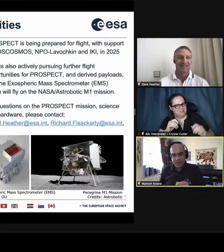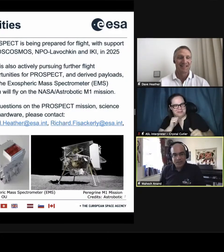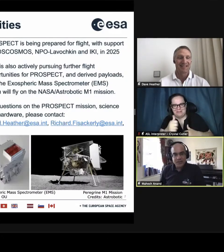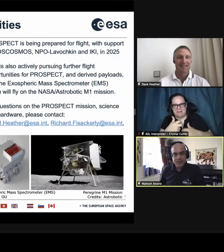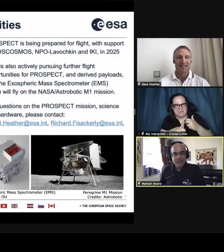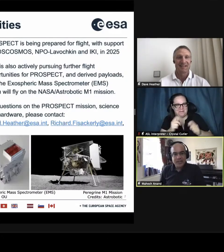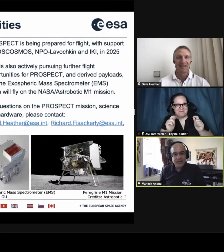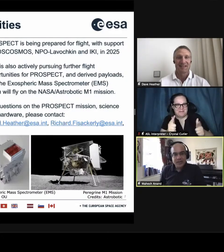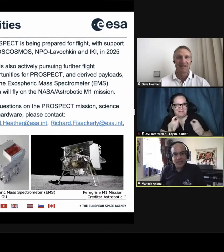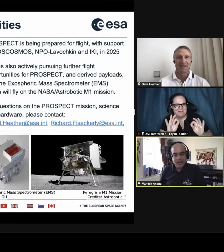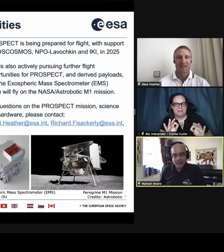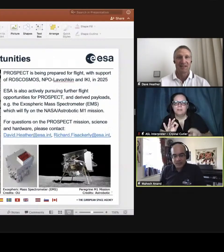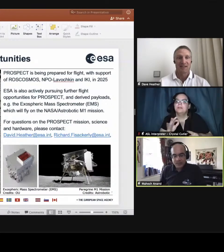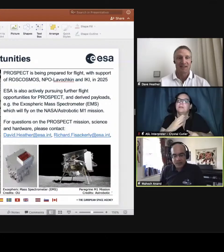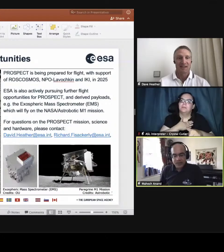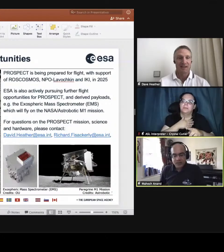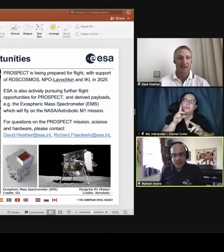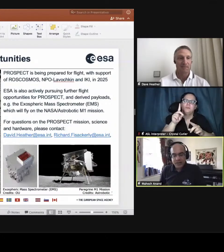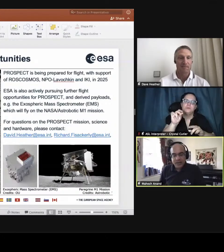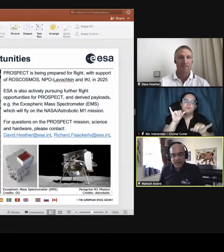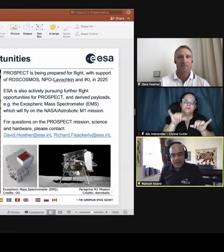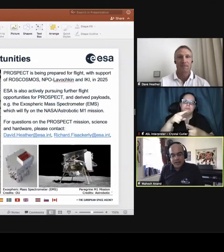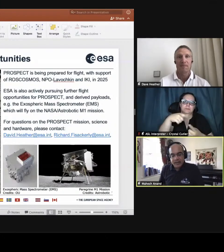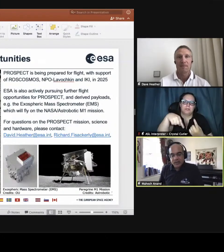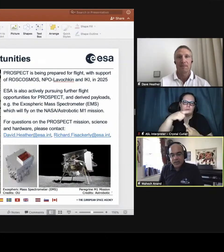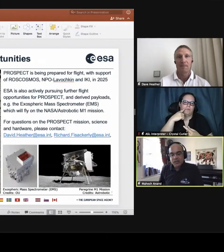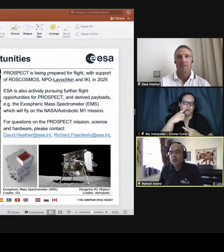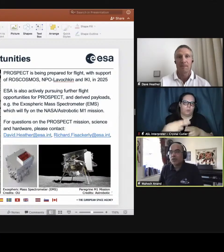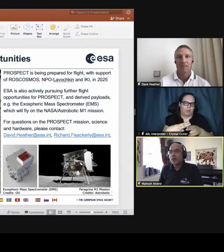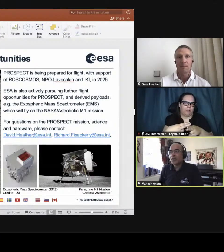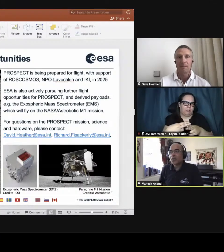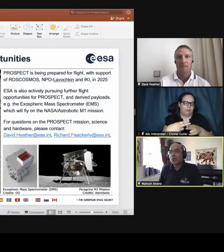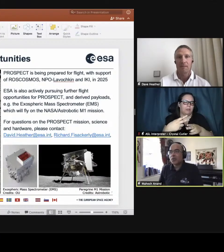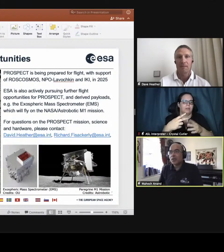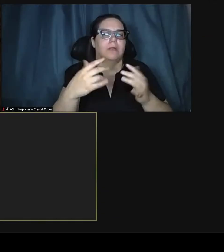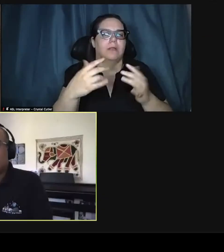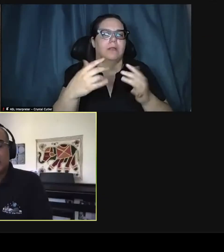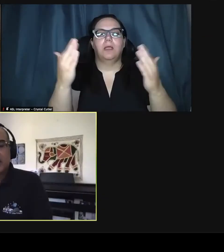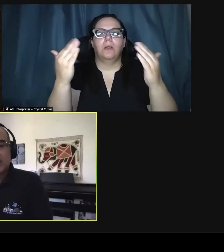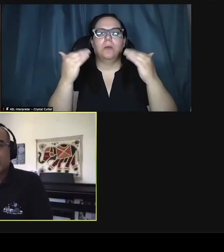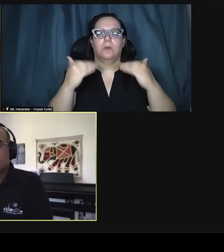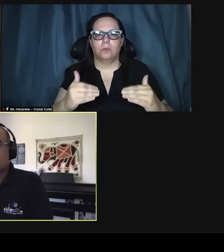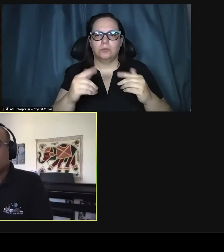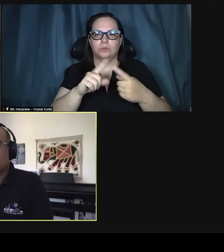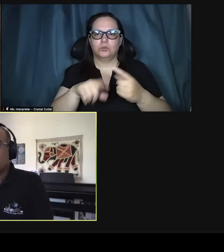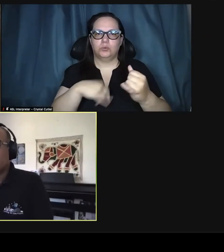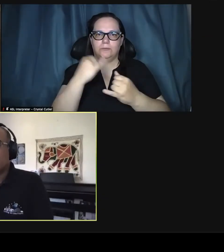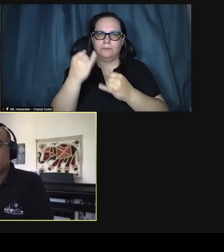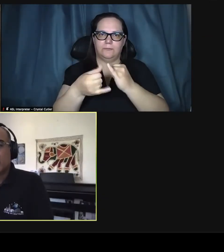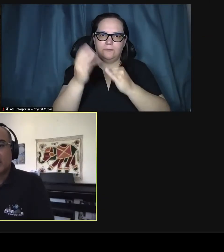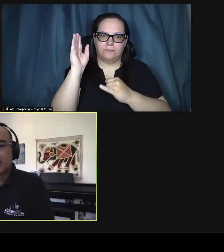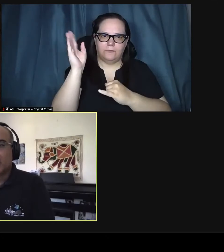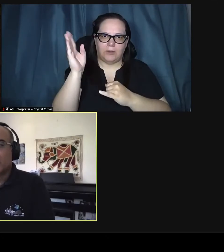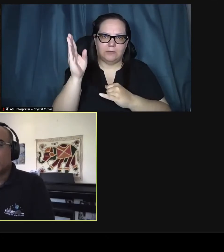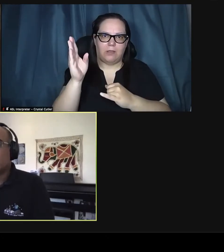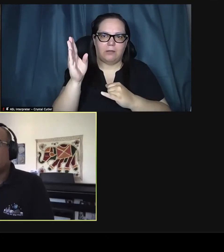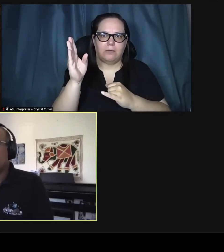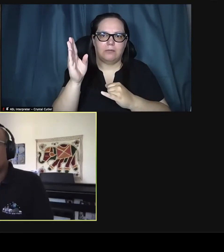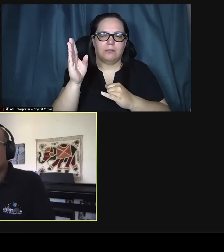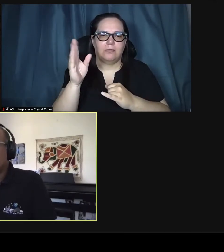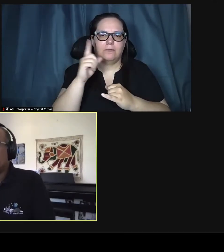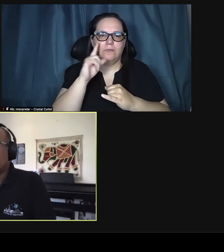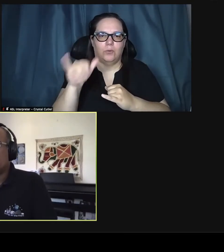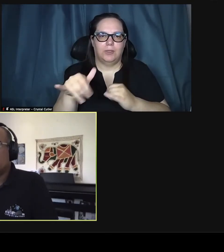Okay. Please do stay around for a little while. So let's move on to the final talk of this